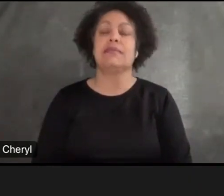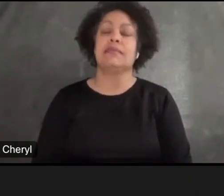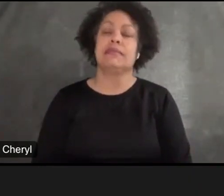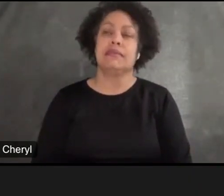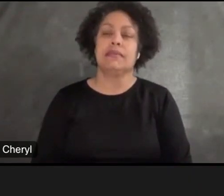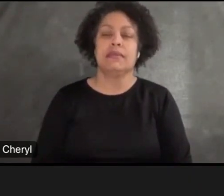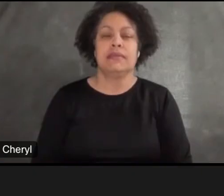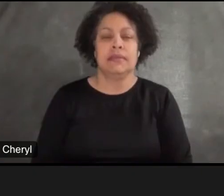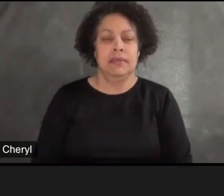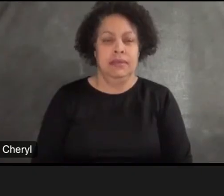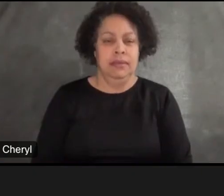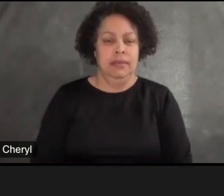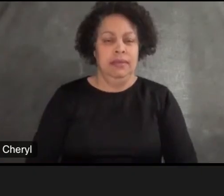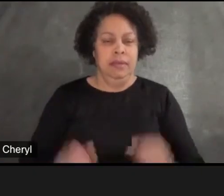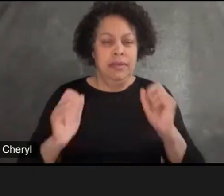okay.